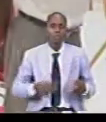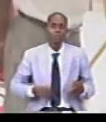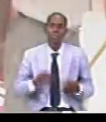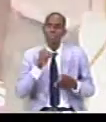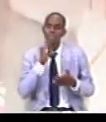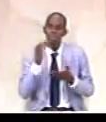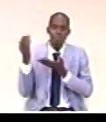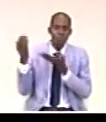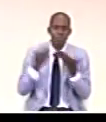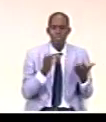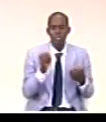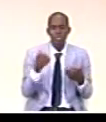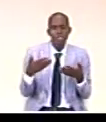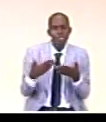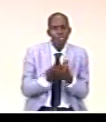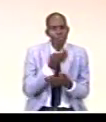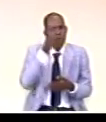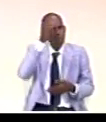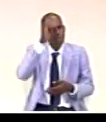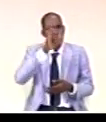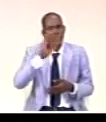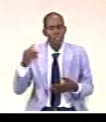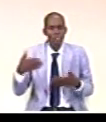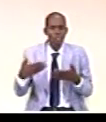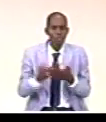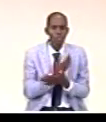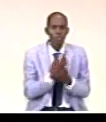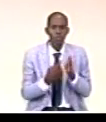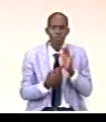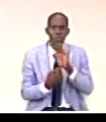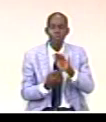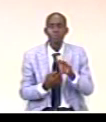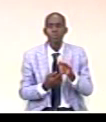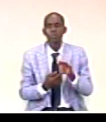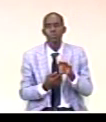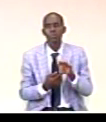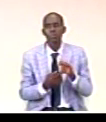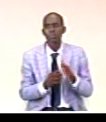new revelation, a new perspective, a new approach, the doctrine is still the same.